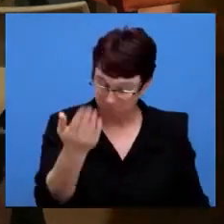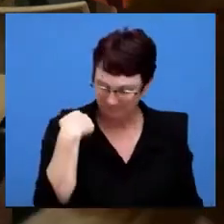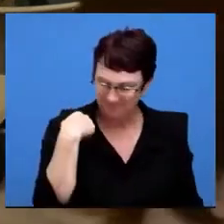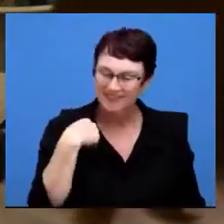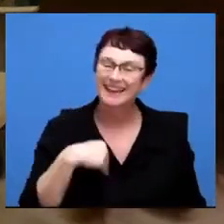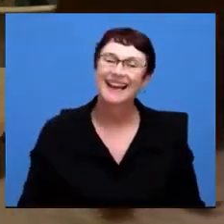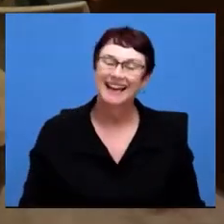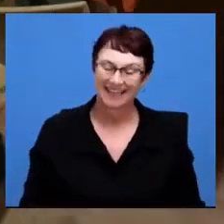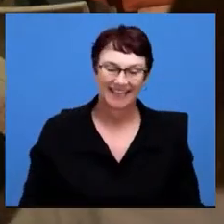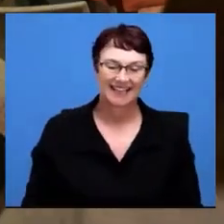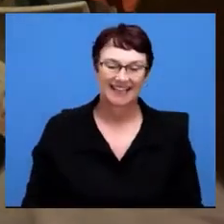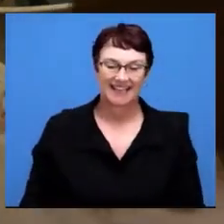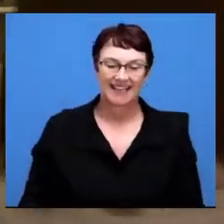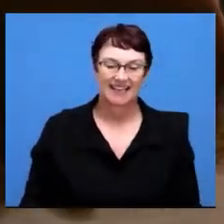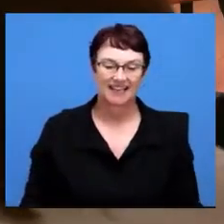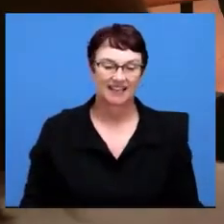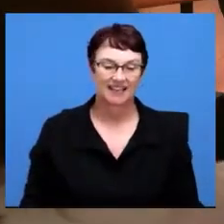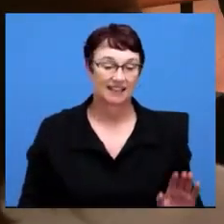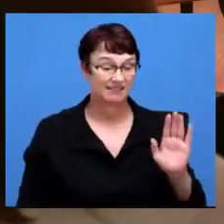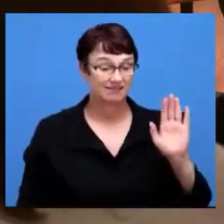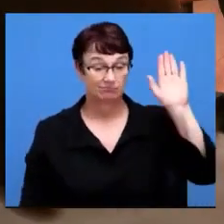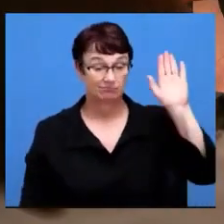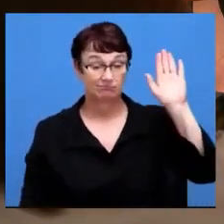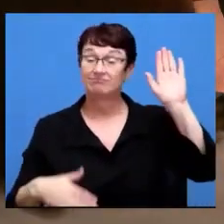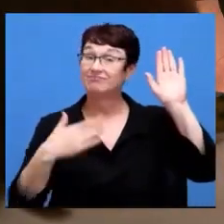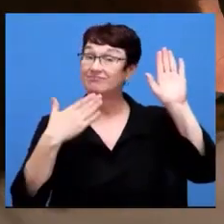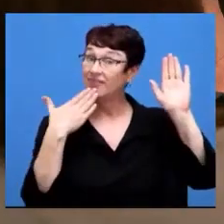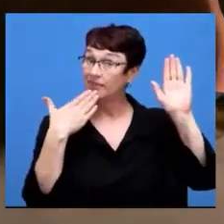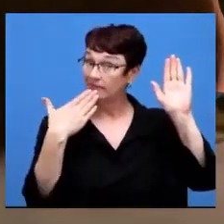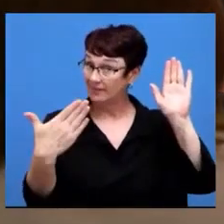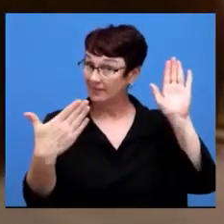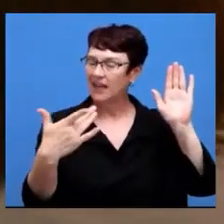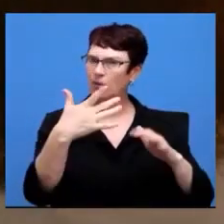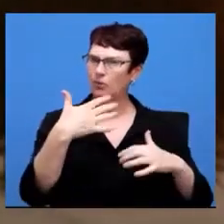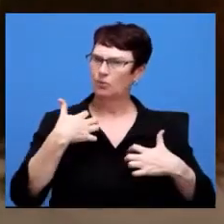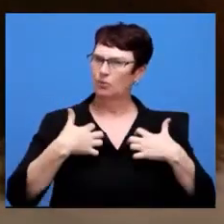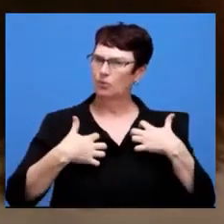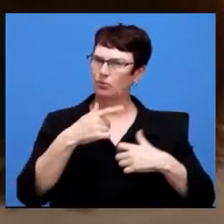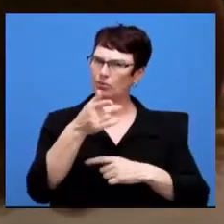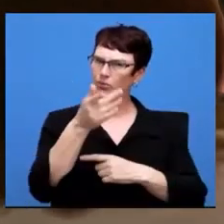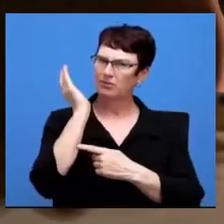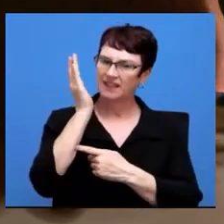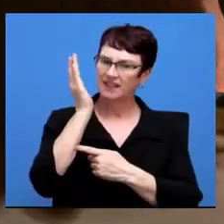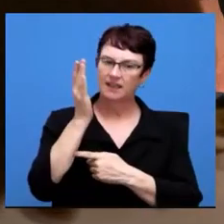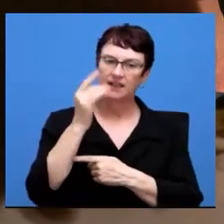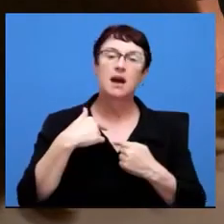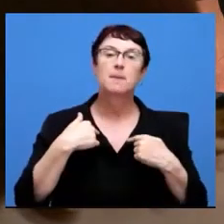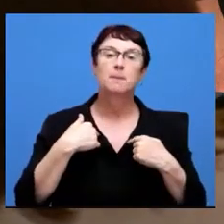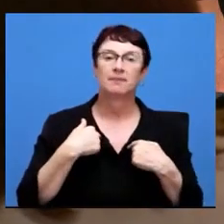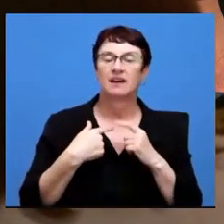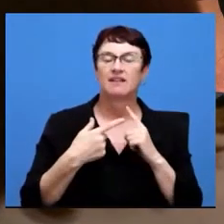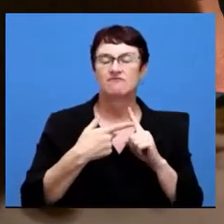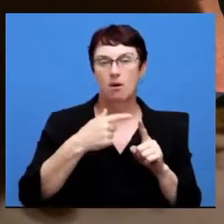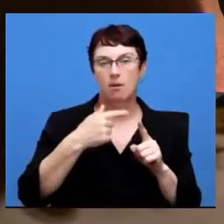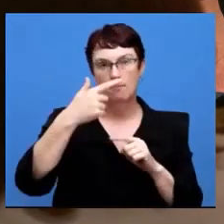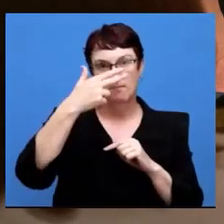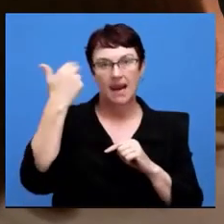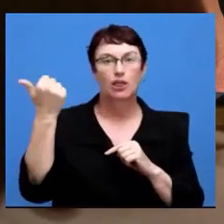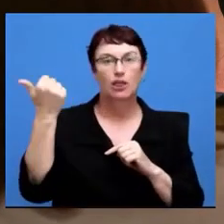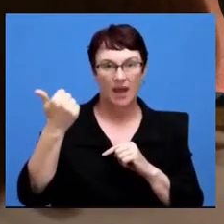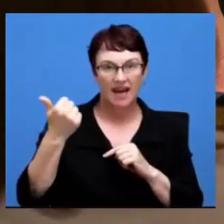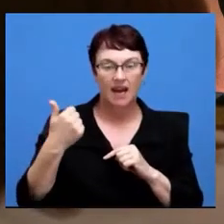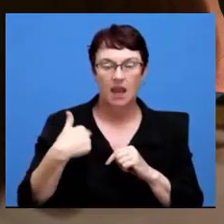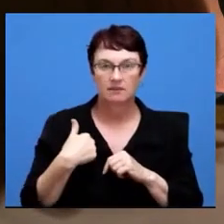Hello, thank you. Very interesting presentation, and I'm from Lithuania, and we